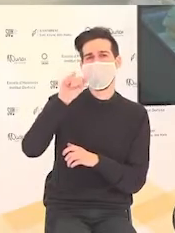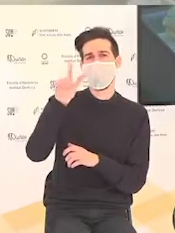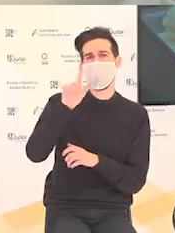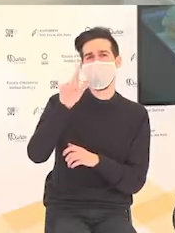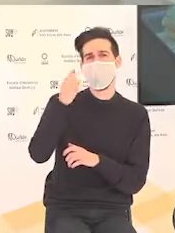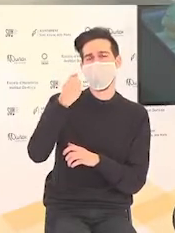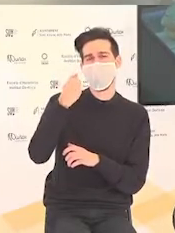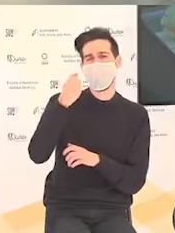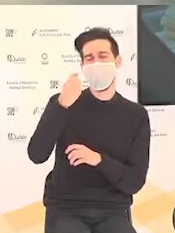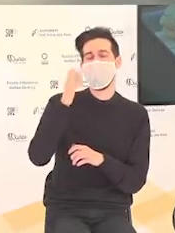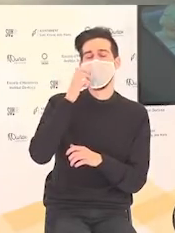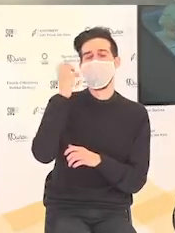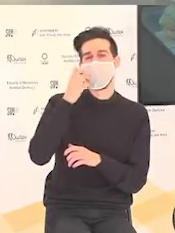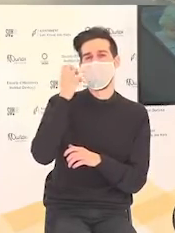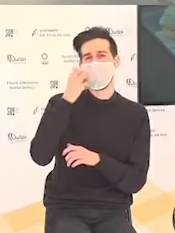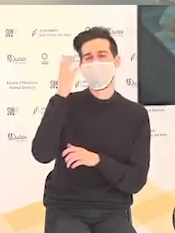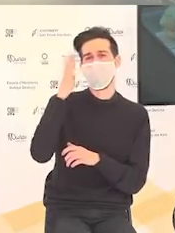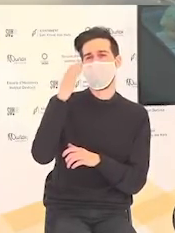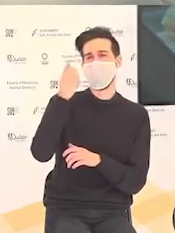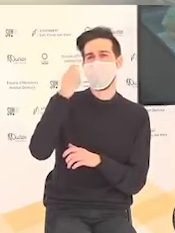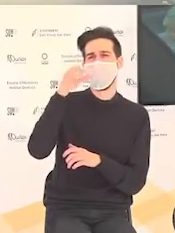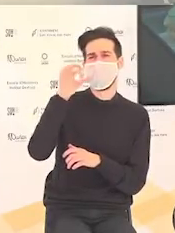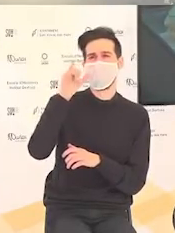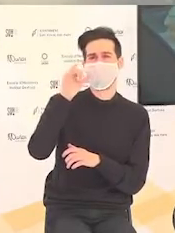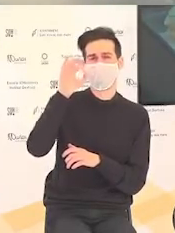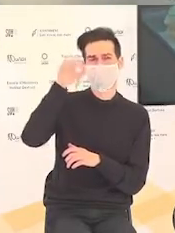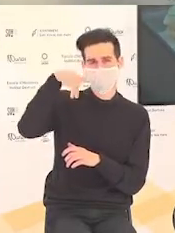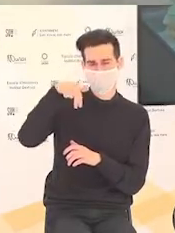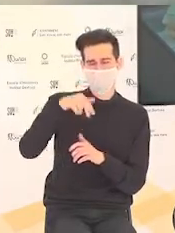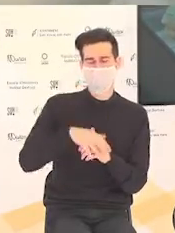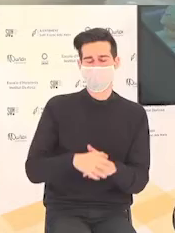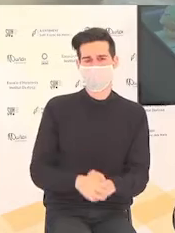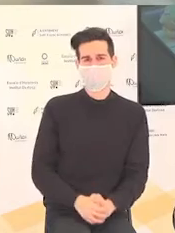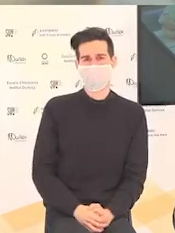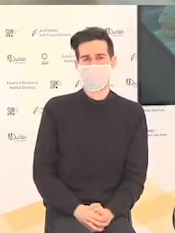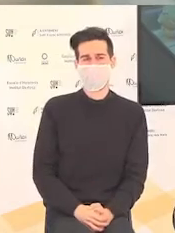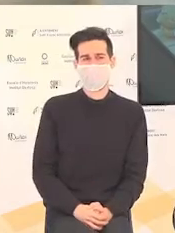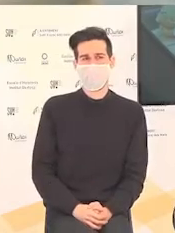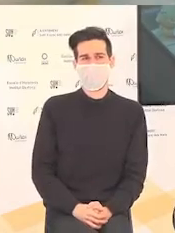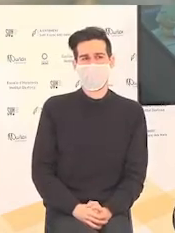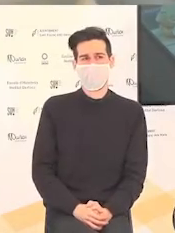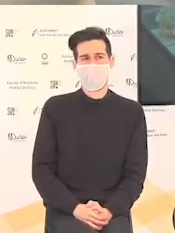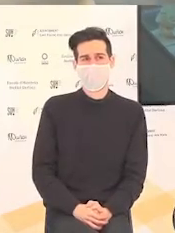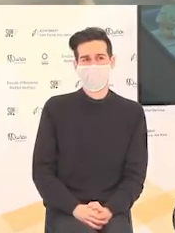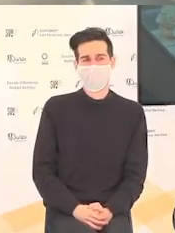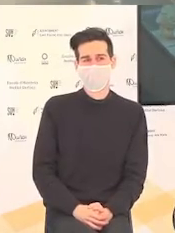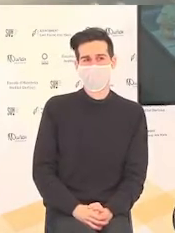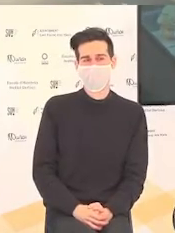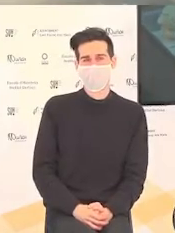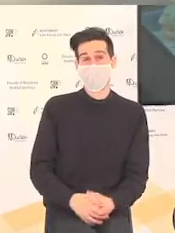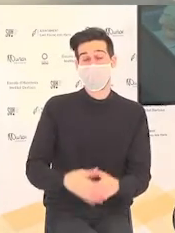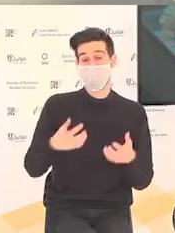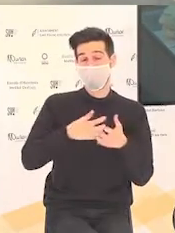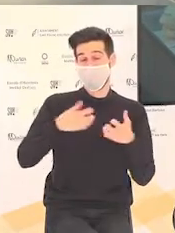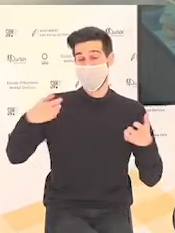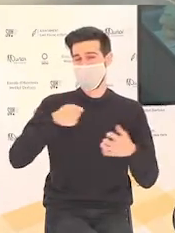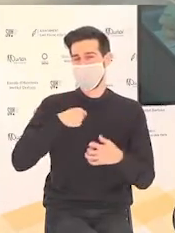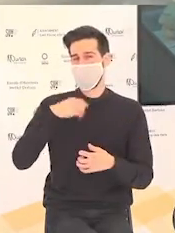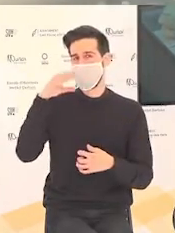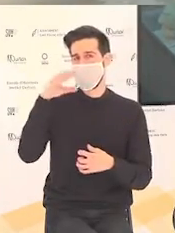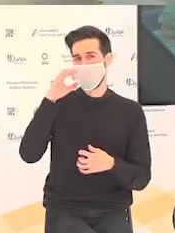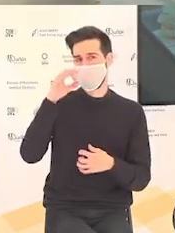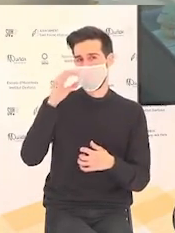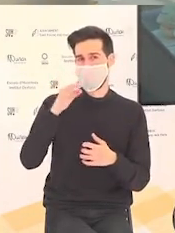that, I'm just making sure that all of the holes are kind of filled up so that it's nice and kind of even. Mientras voy aplicando el coco, intento asegurarme de que